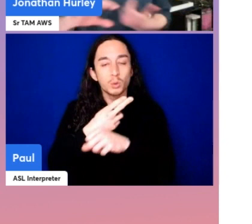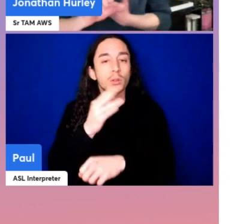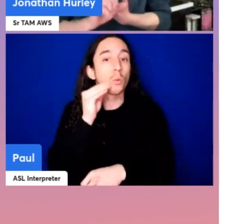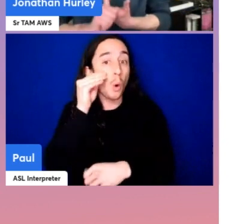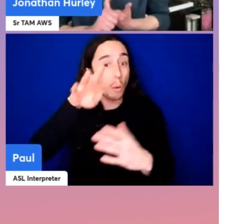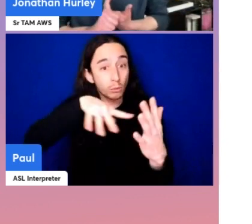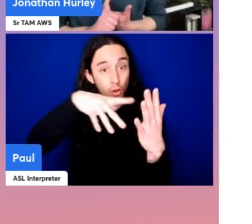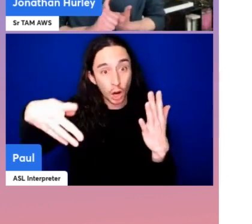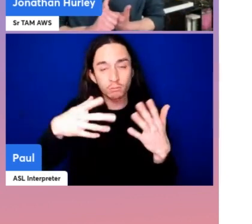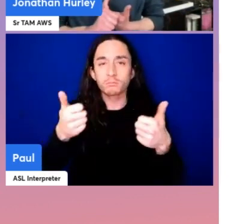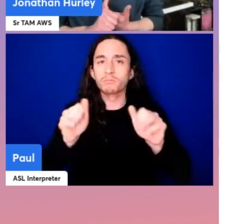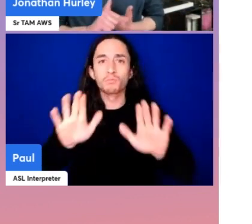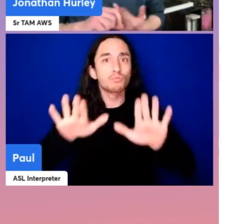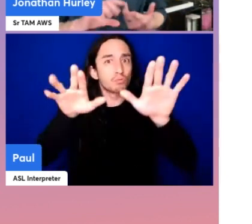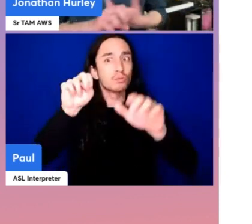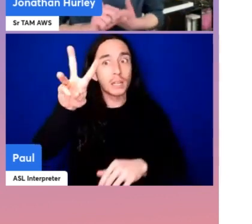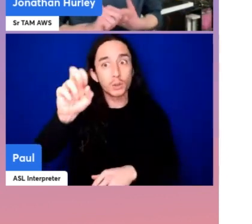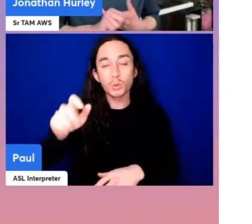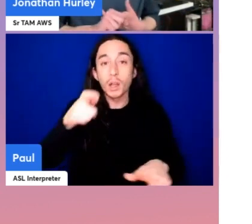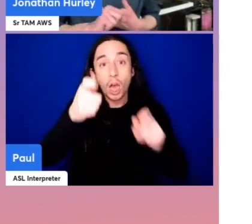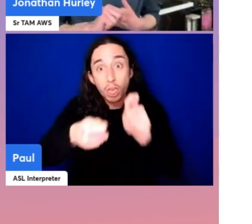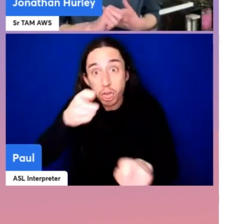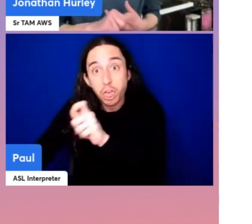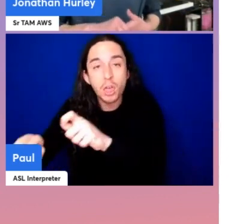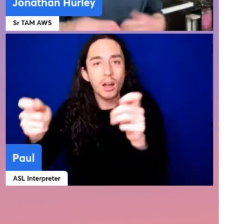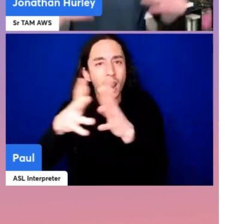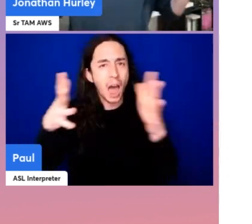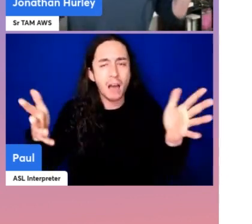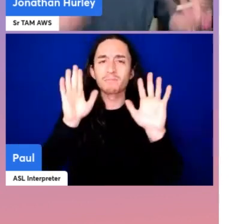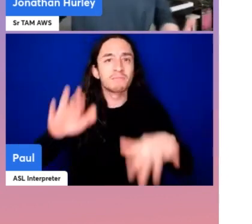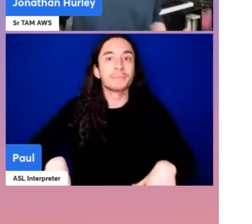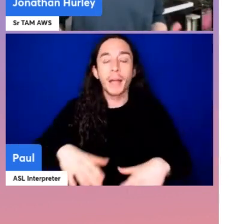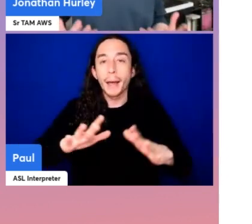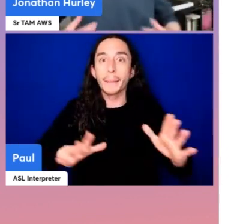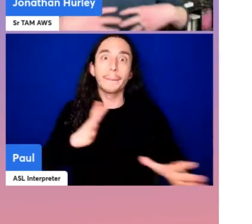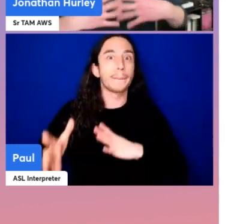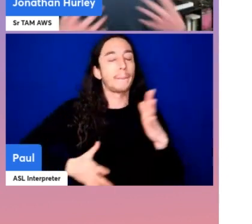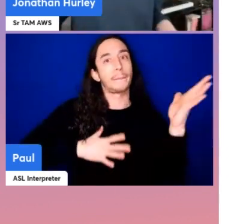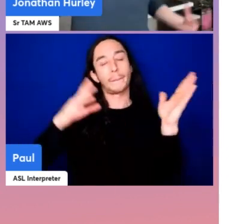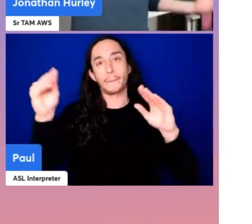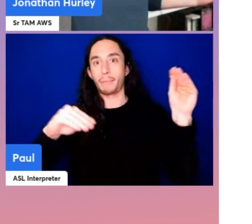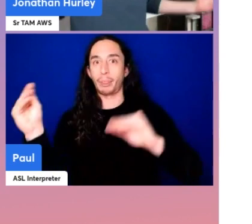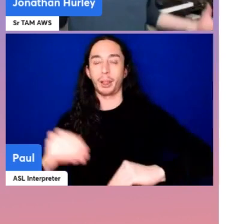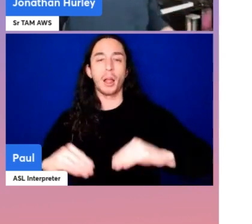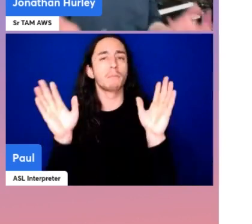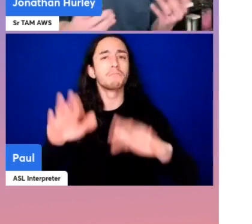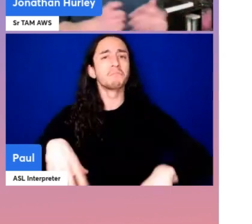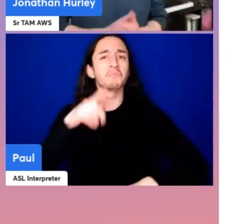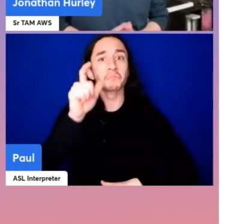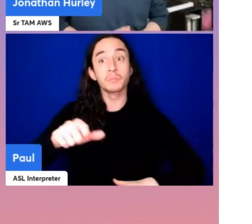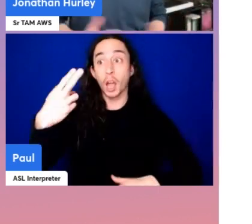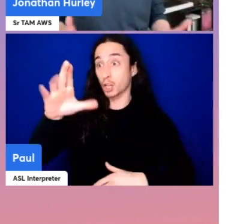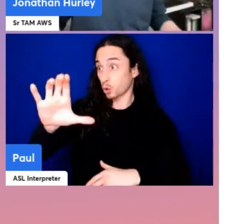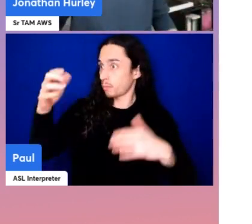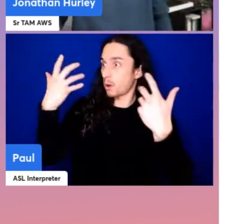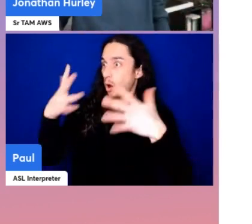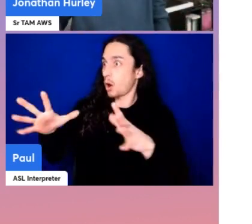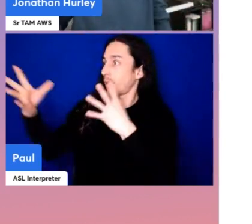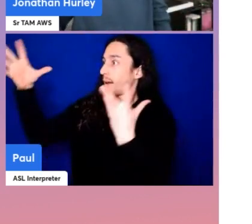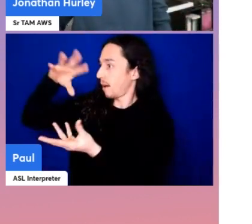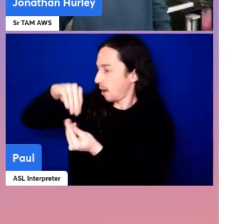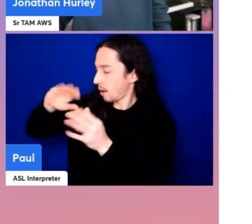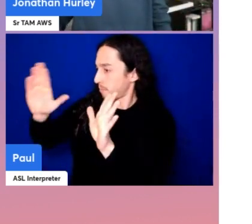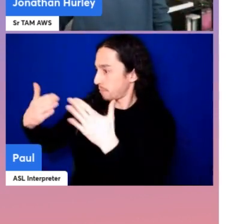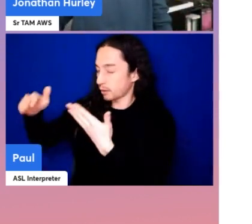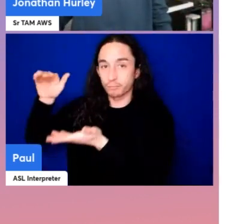news. We don't need a lot of customization. We don't need a lot of bells and whistles. HashiCorp has already packaged this up and made it available for us, and we're